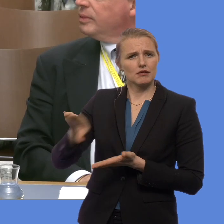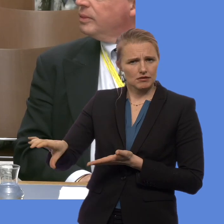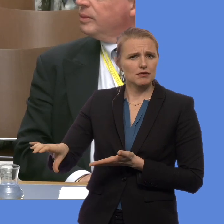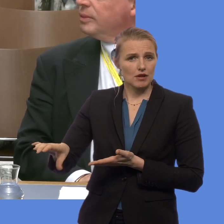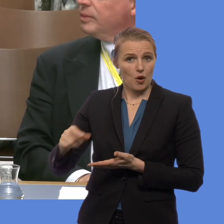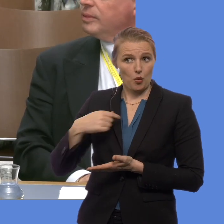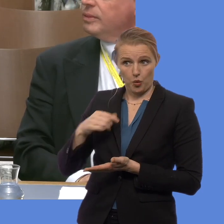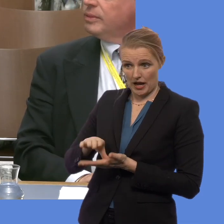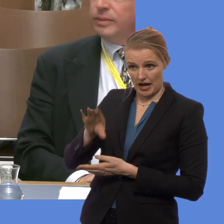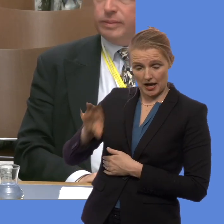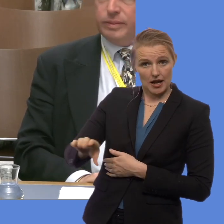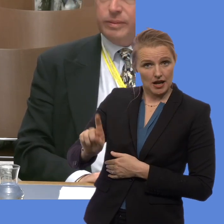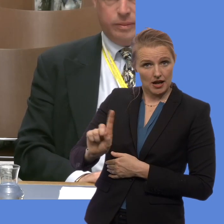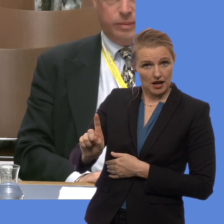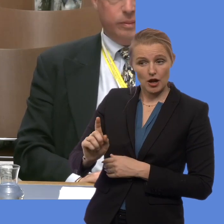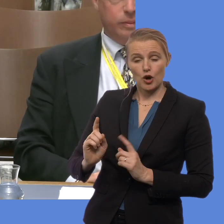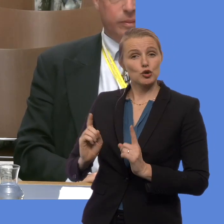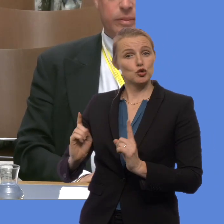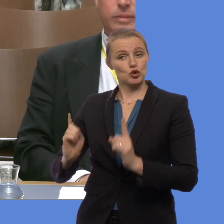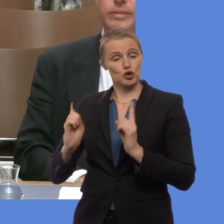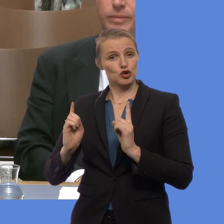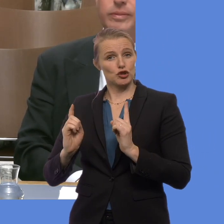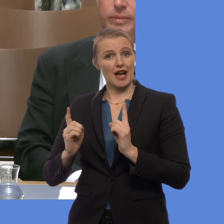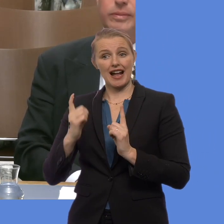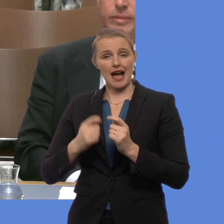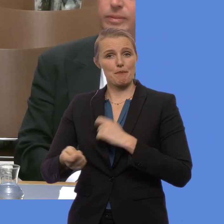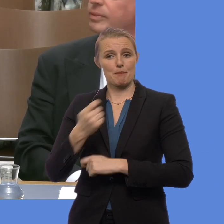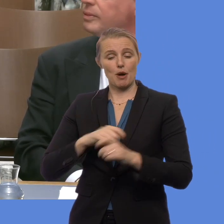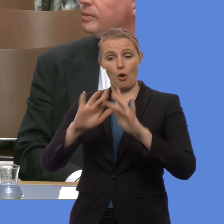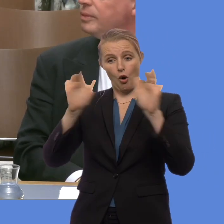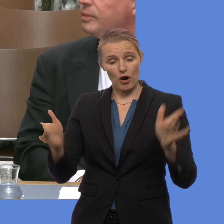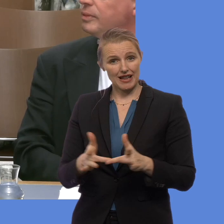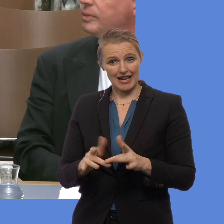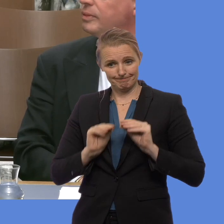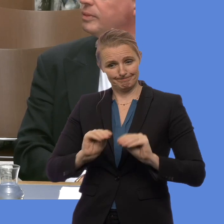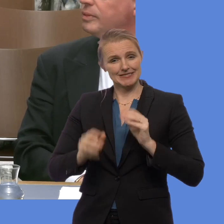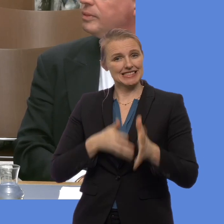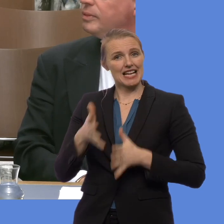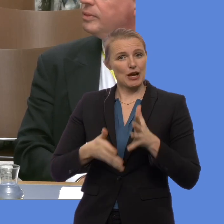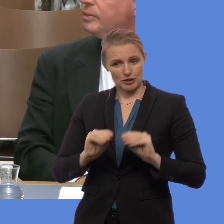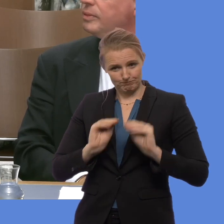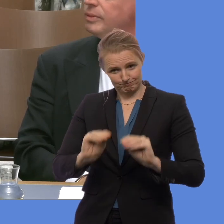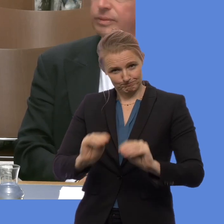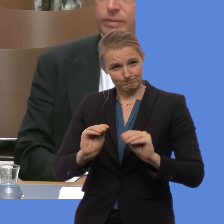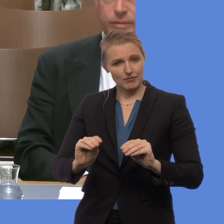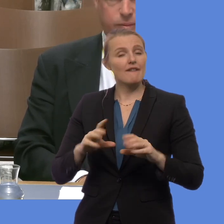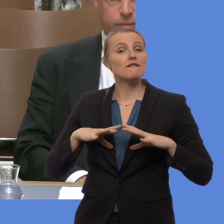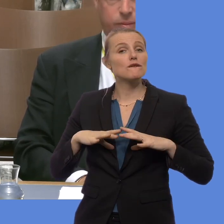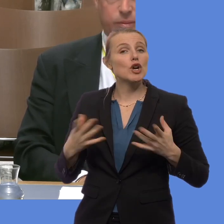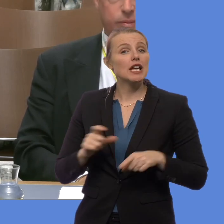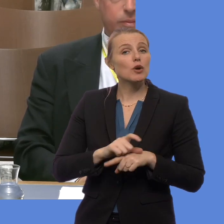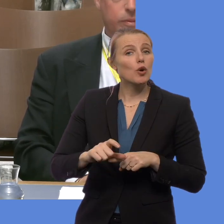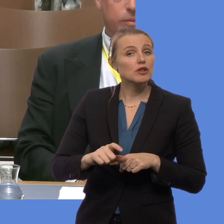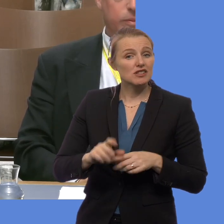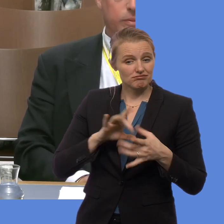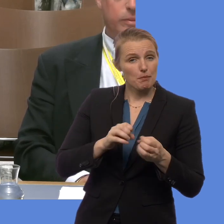provide gainful employment for tutors to move online, to provide free, at that point, accredited qualifications in